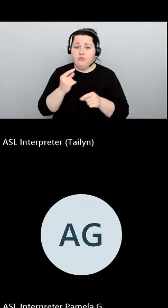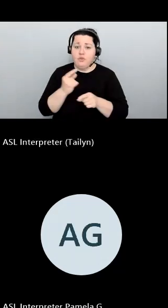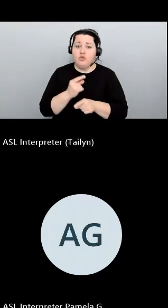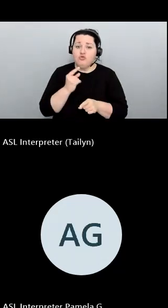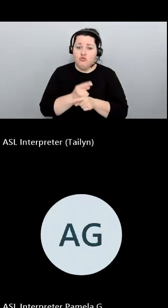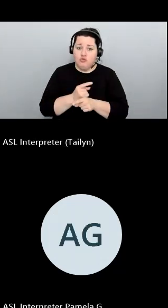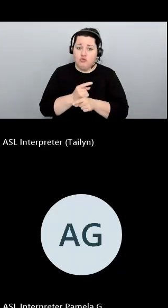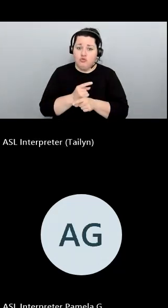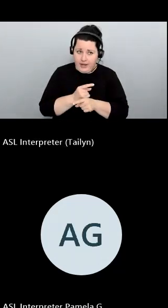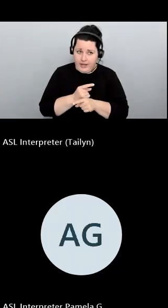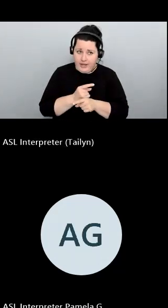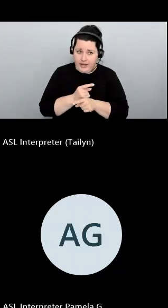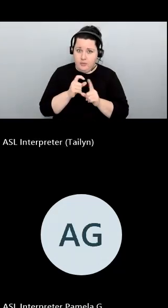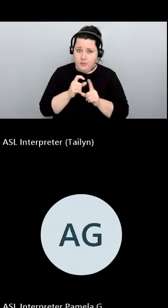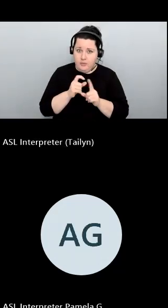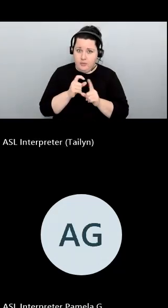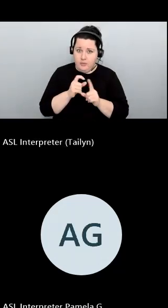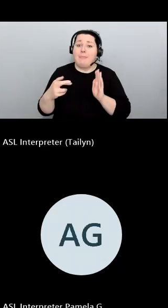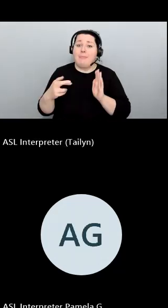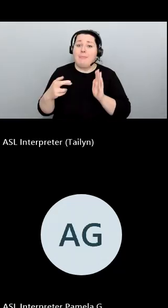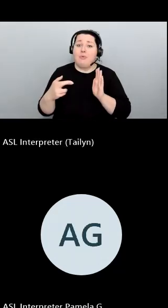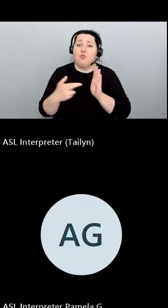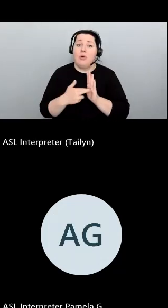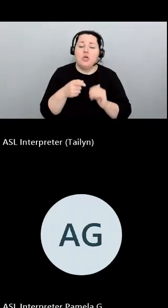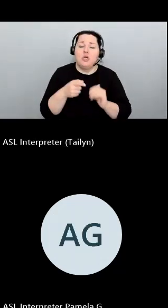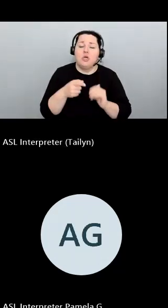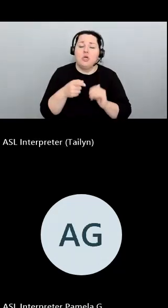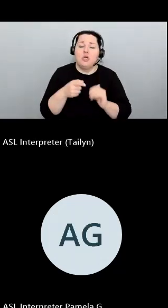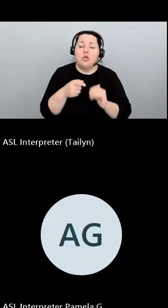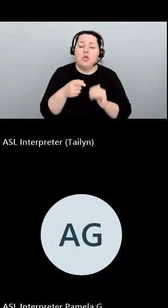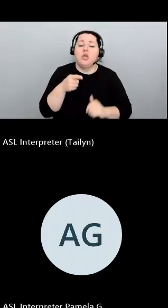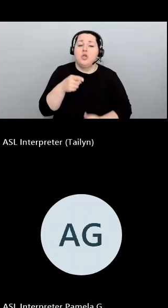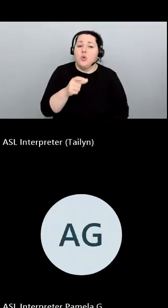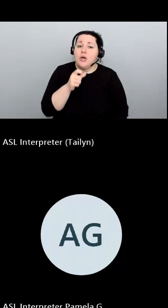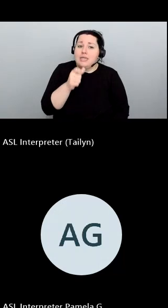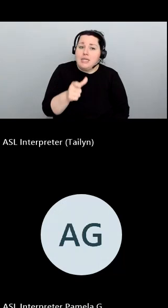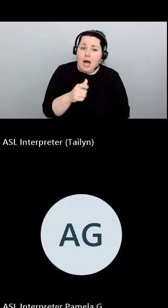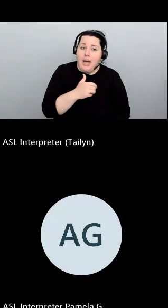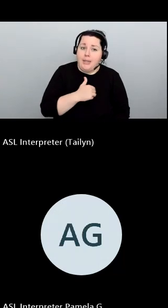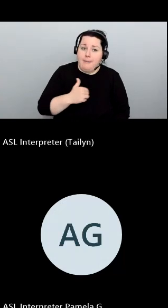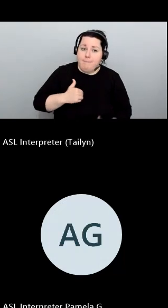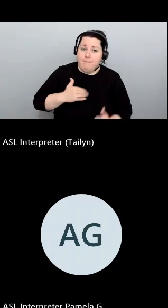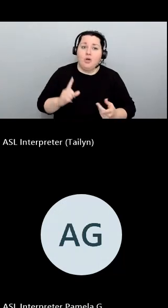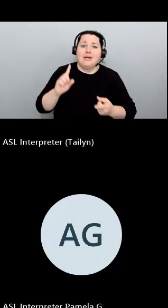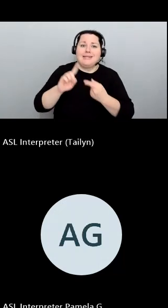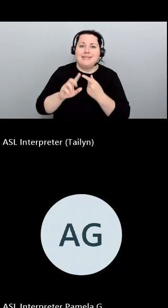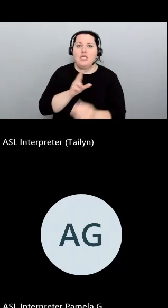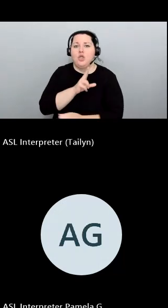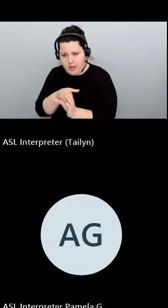are represented by MAPE and you are a non-member until you join